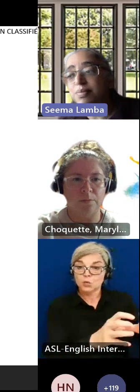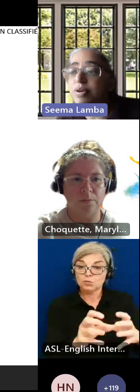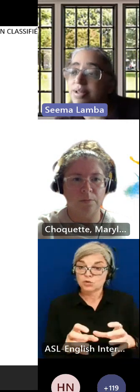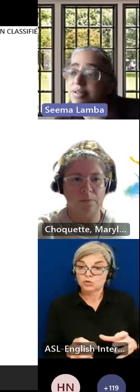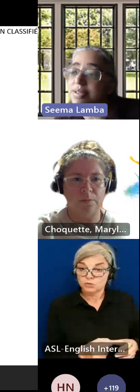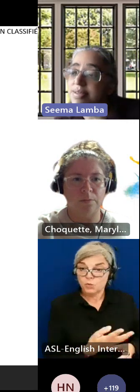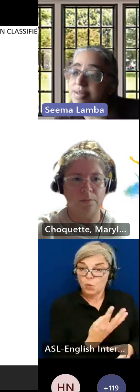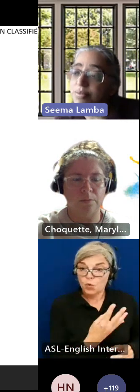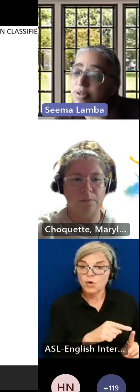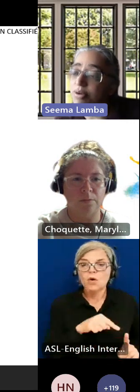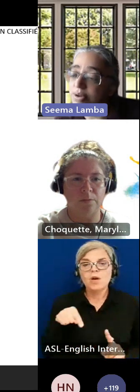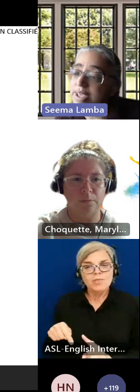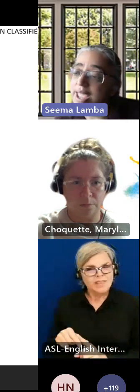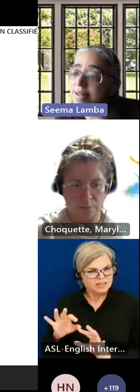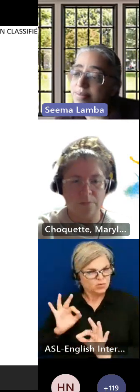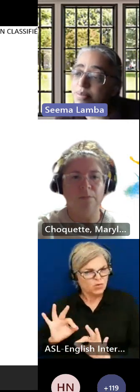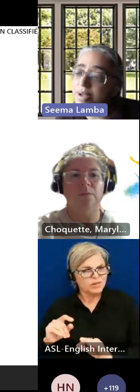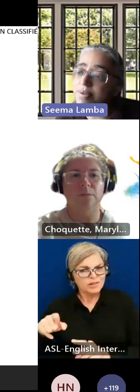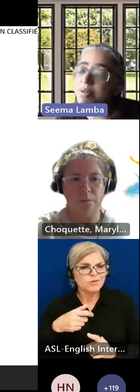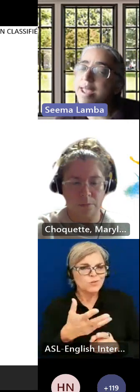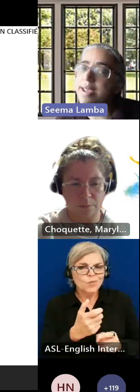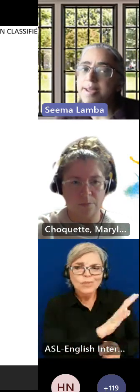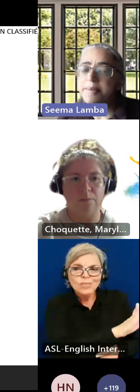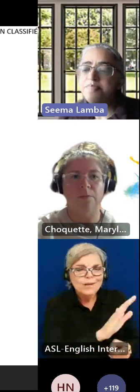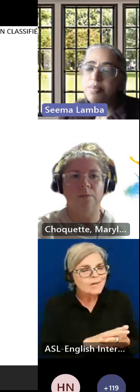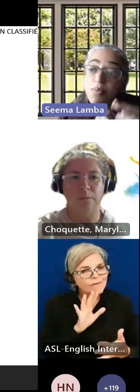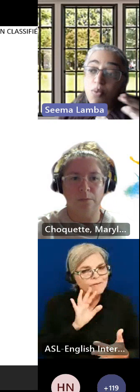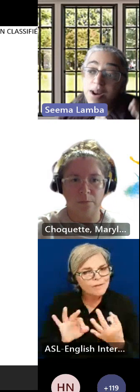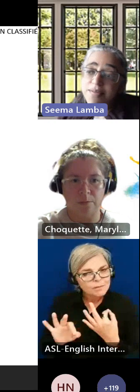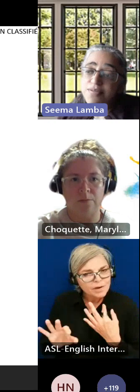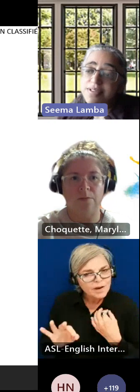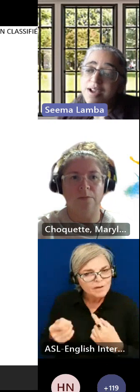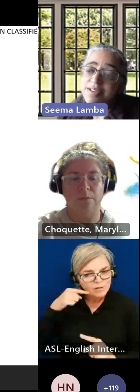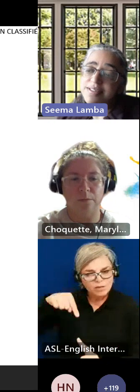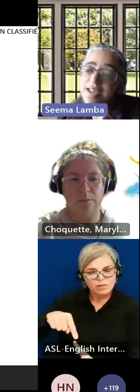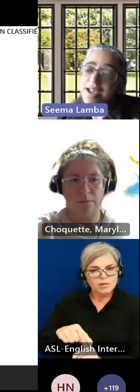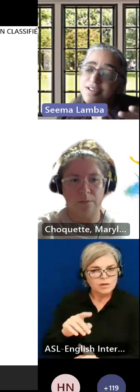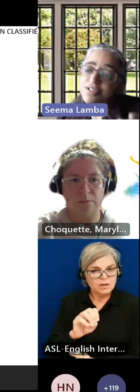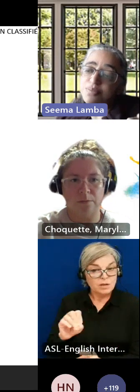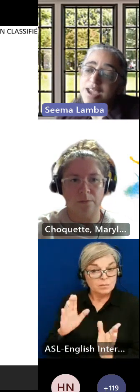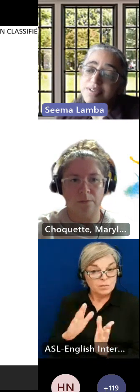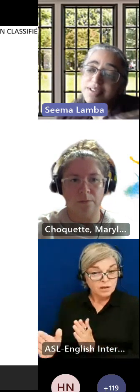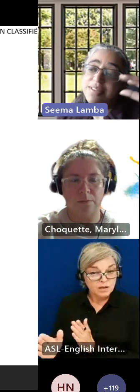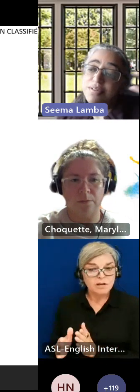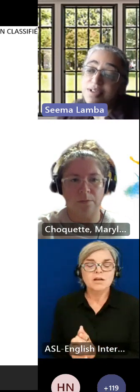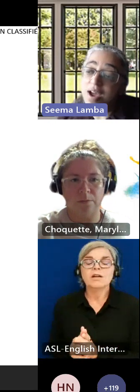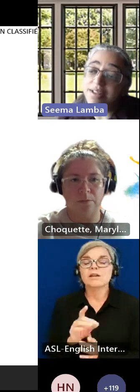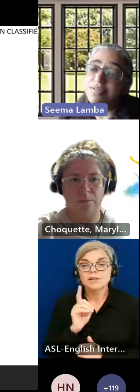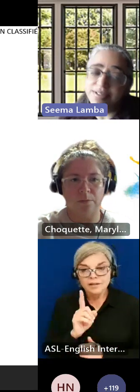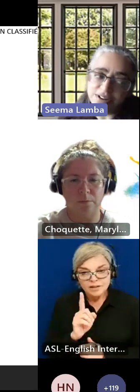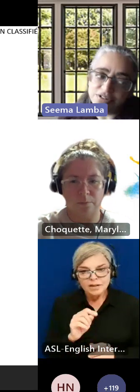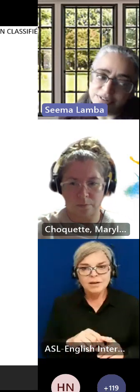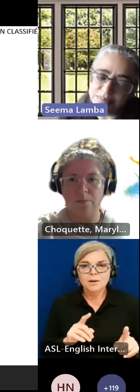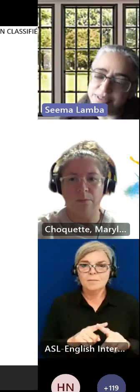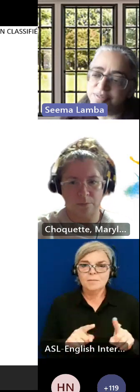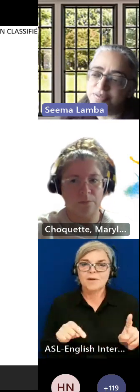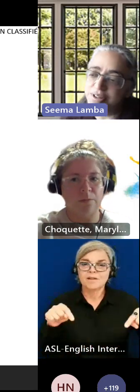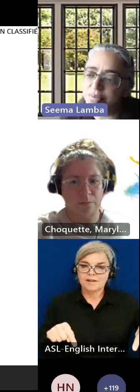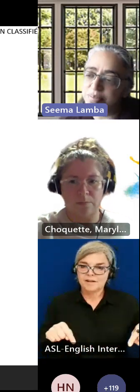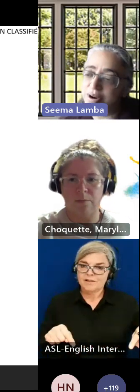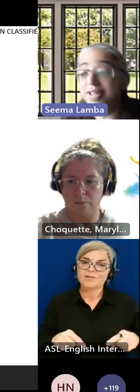to get their input into this when we're looking at the Employment Equity Plan. But I want to emphasize that you should be having those kinds of